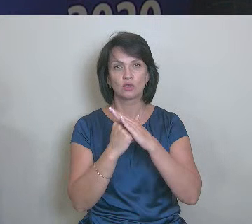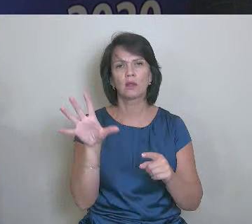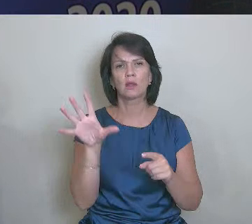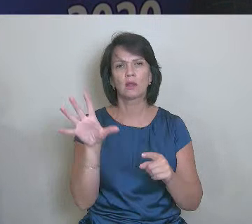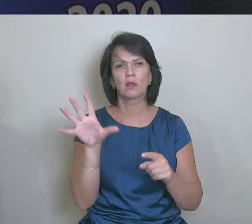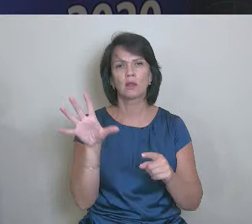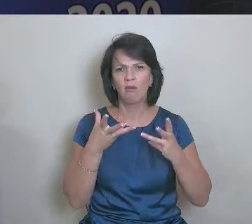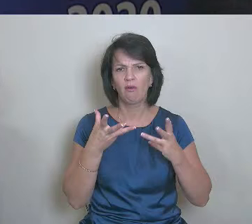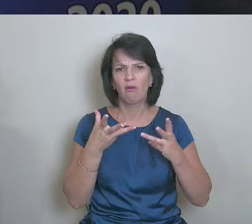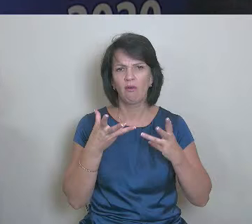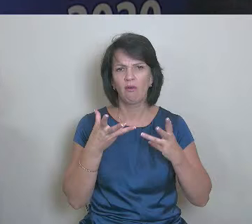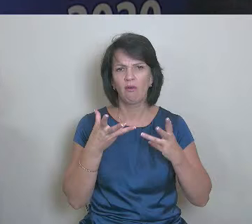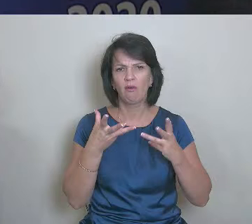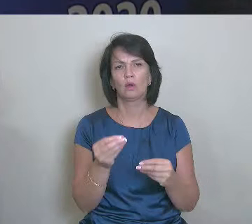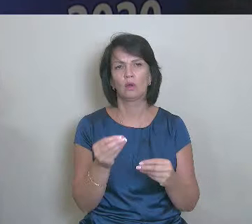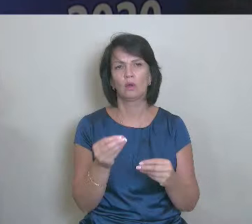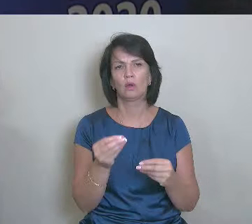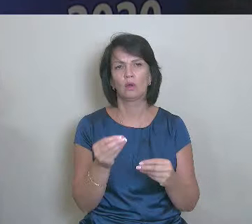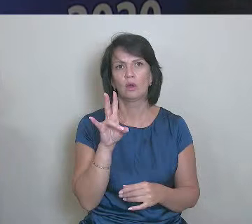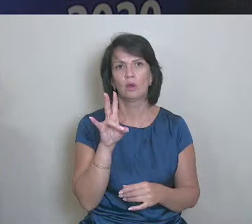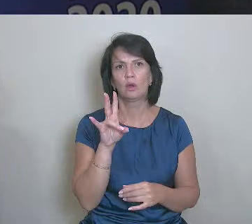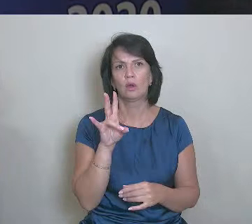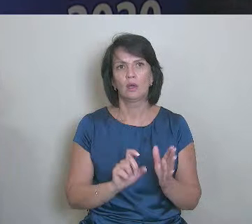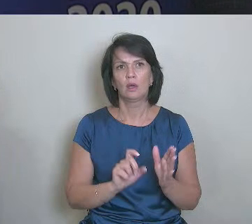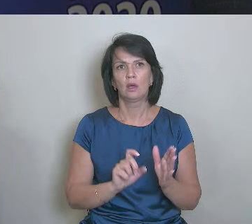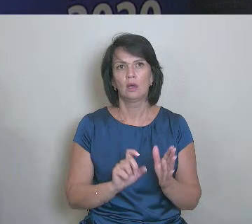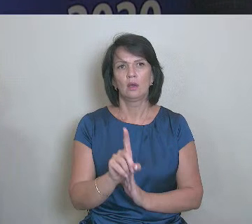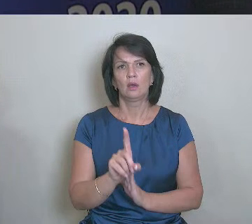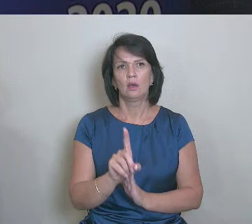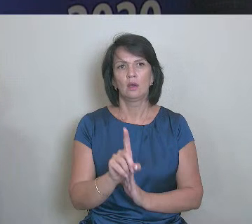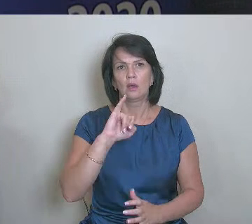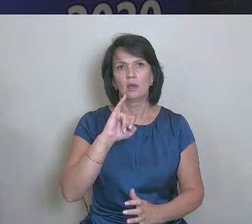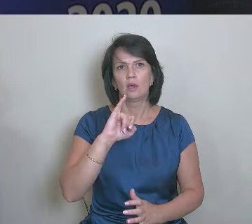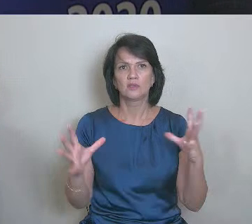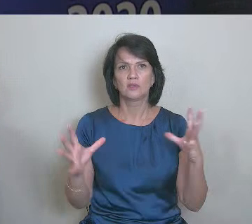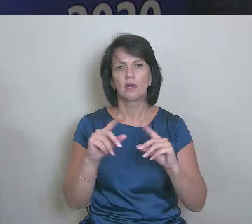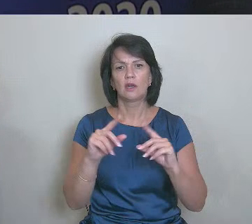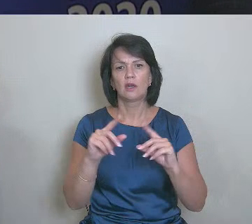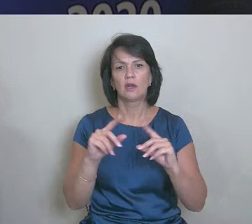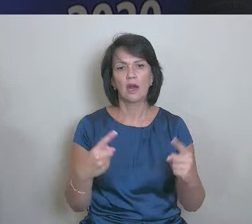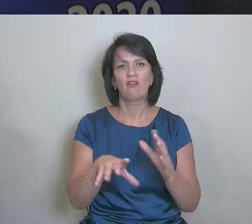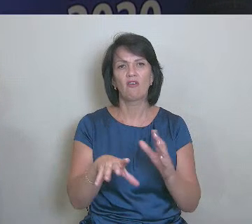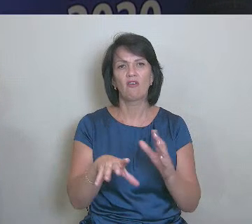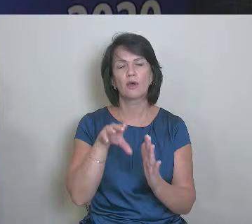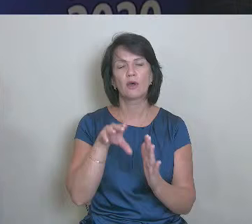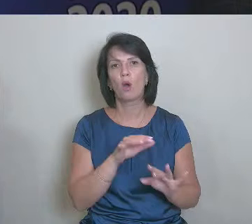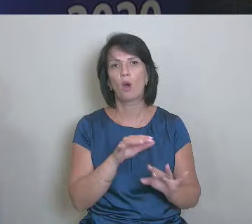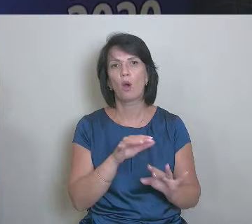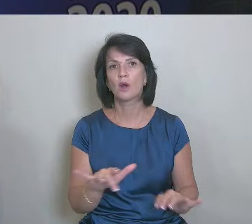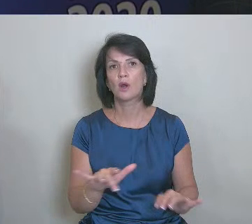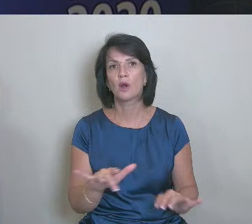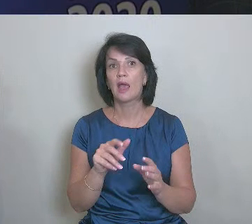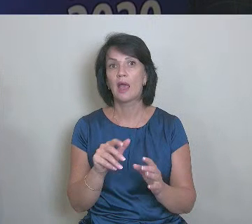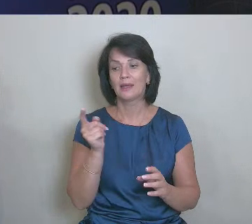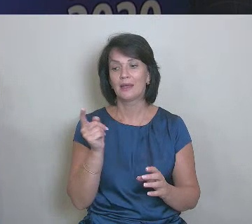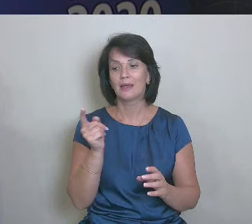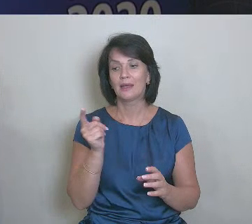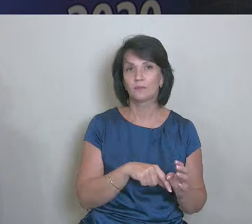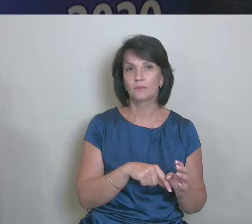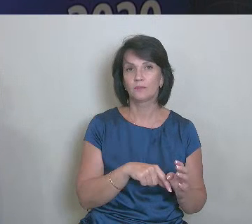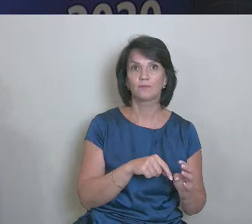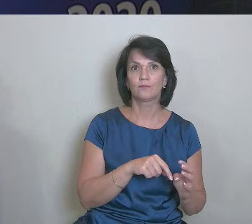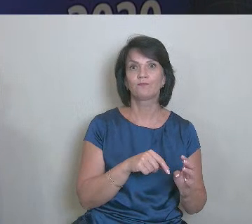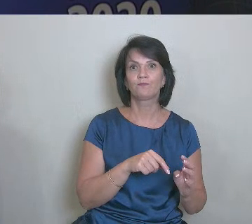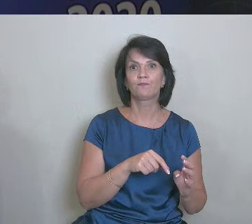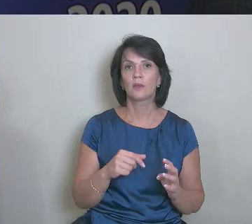are conducted on the basis of the new territorial administrative structures, and all of this